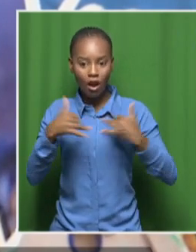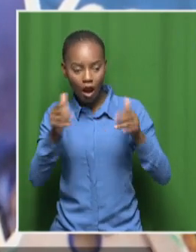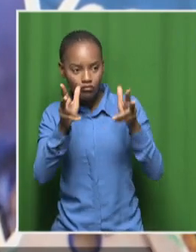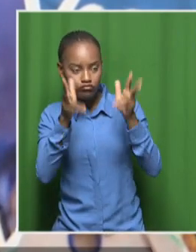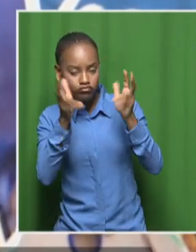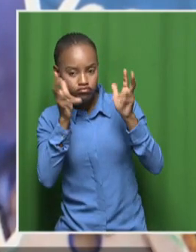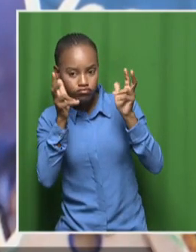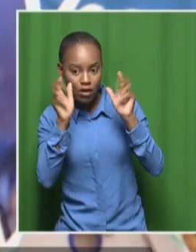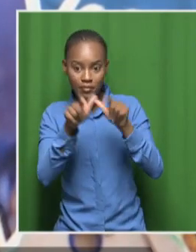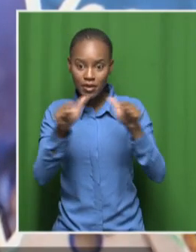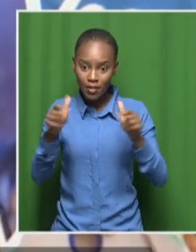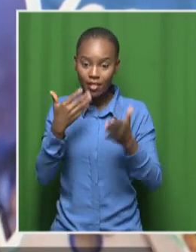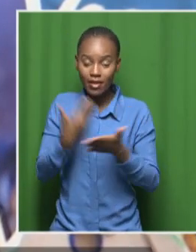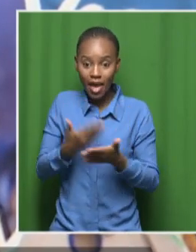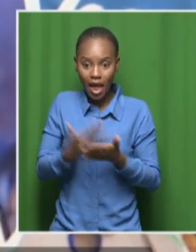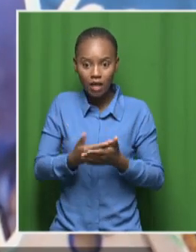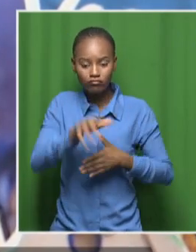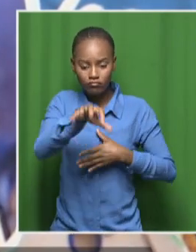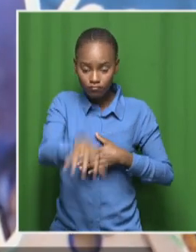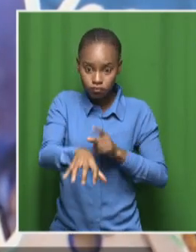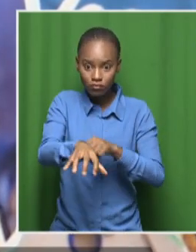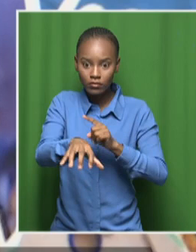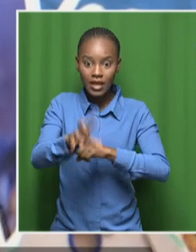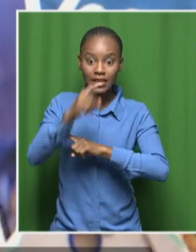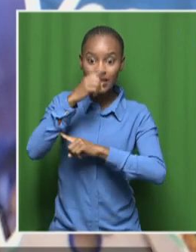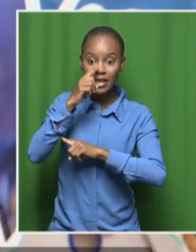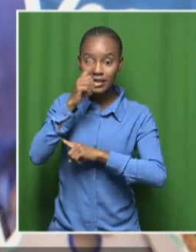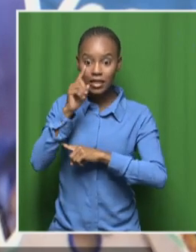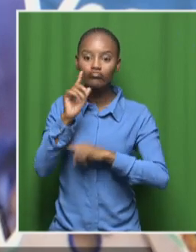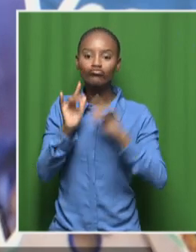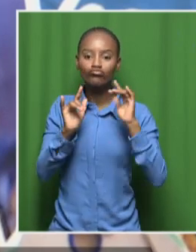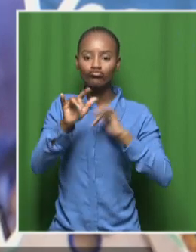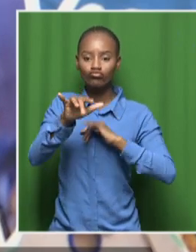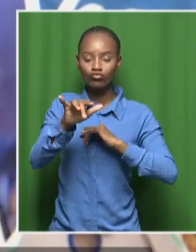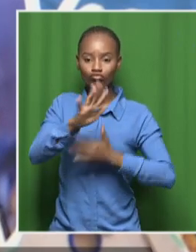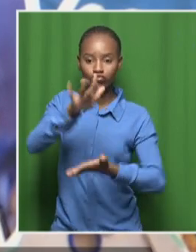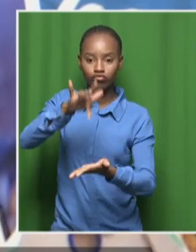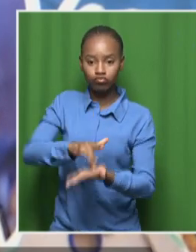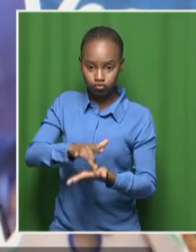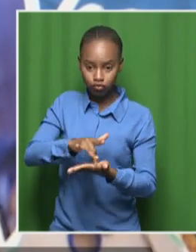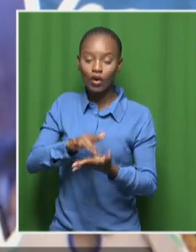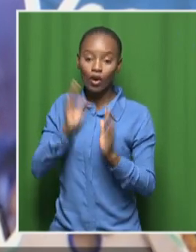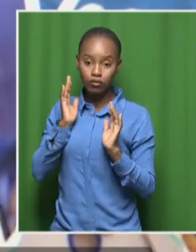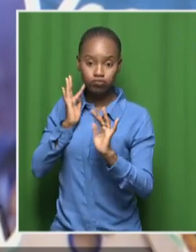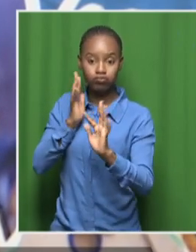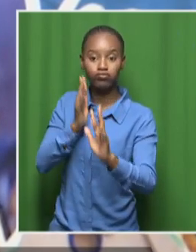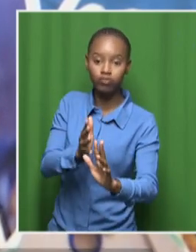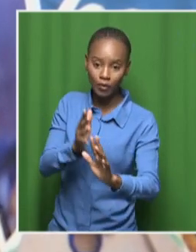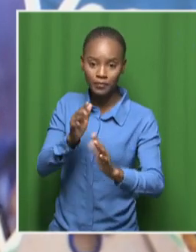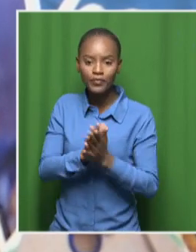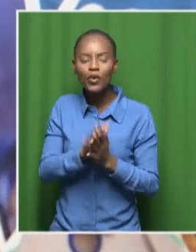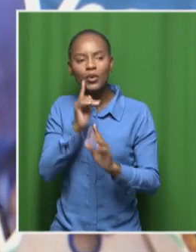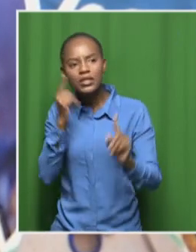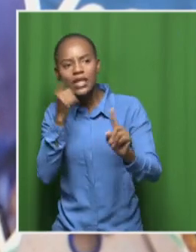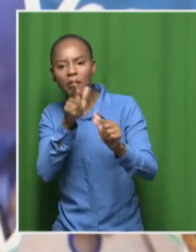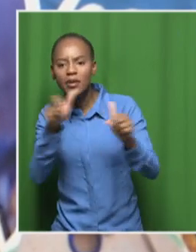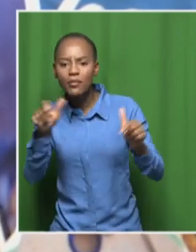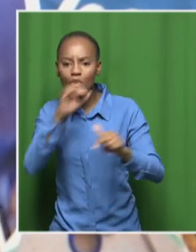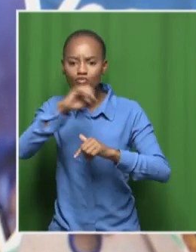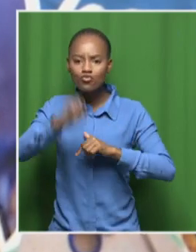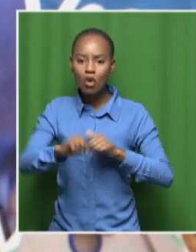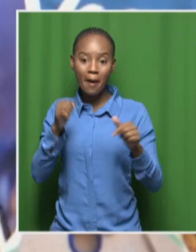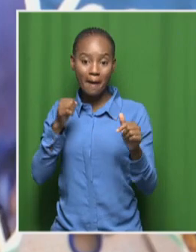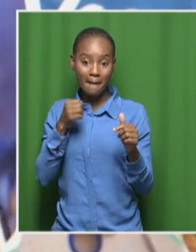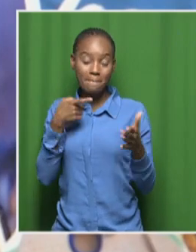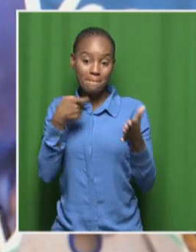to still make their way here. We're targeting consumers. We're targeting buyers. We have been able to reach over 1,000 buyers who will come in over the next 2 days